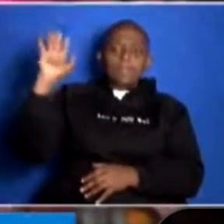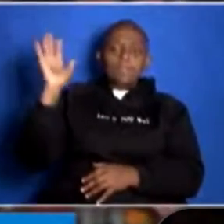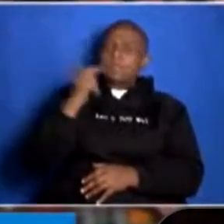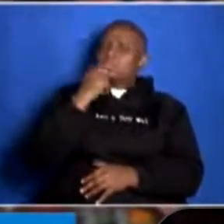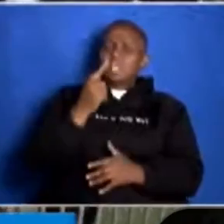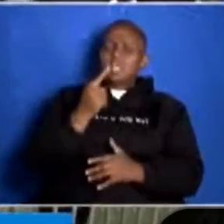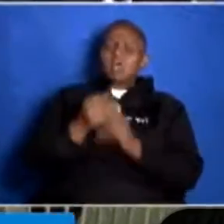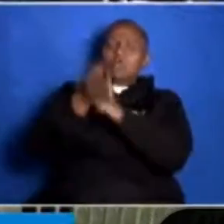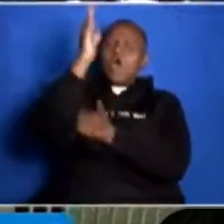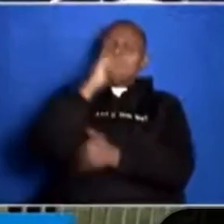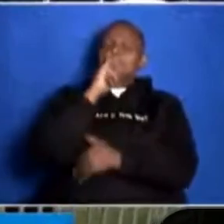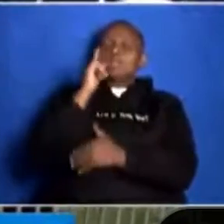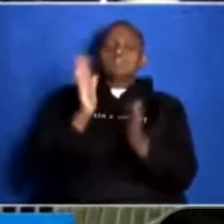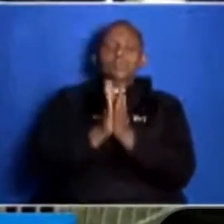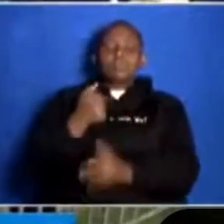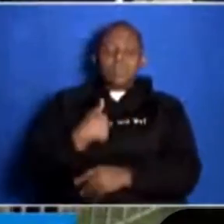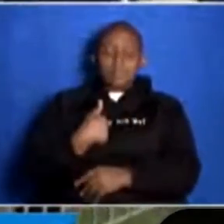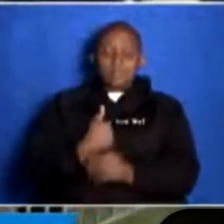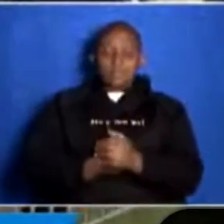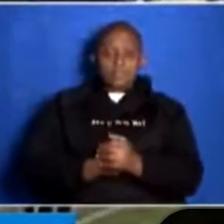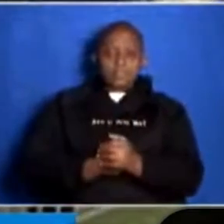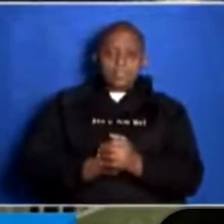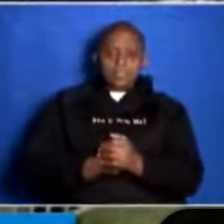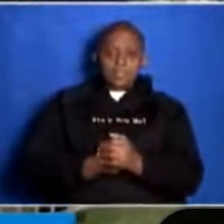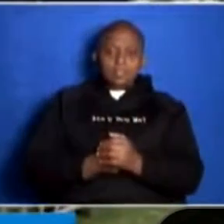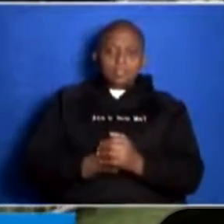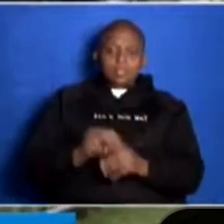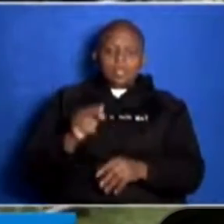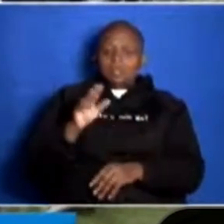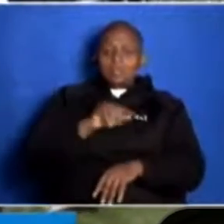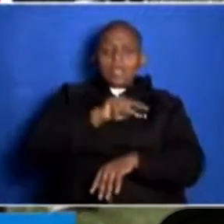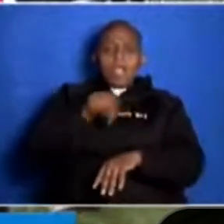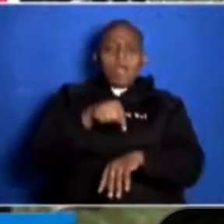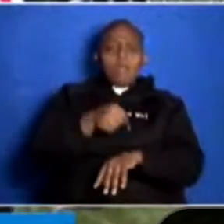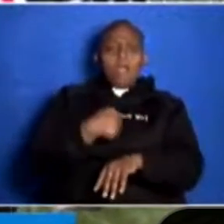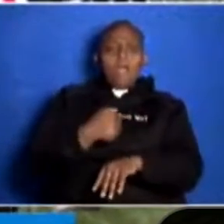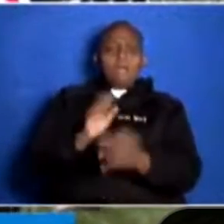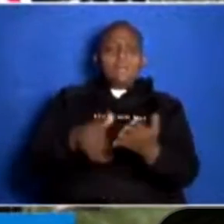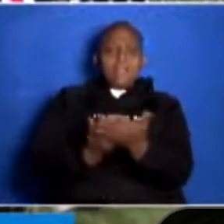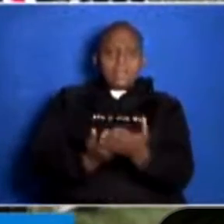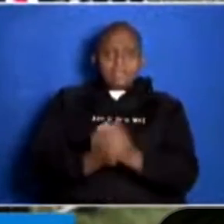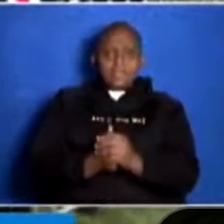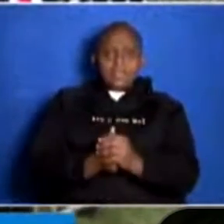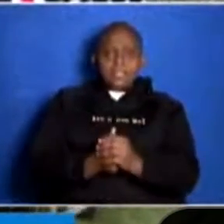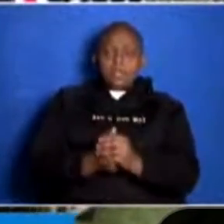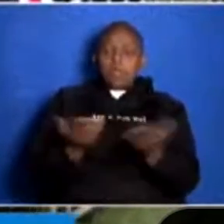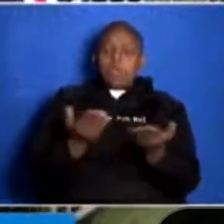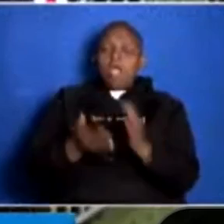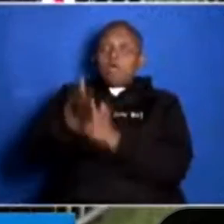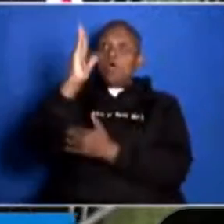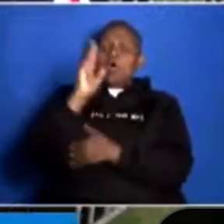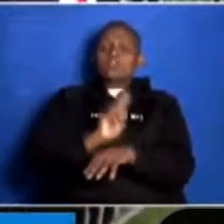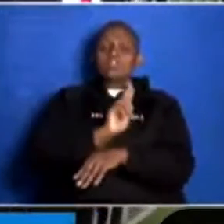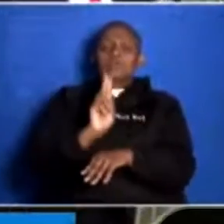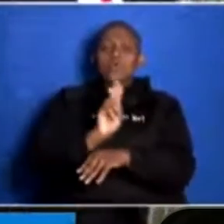God is with me. God is with me. Now the hour has come in Kenya. Lisaa limekuja Kenya. Whereby God is going to use a national